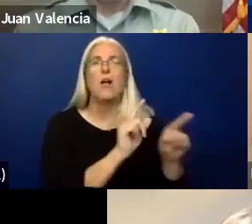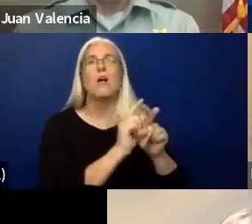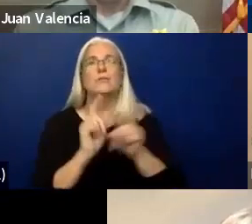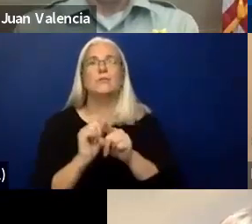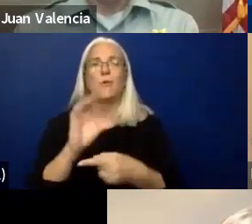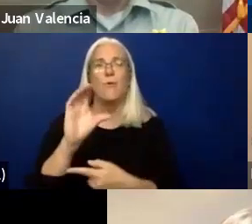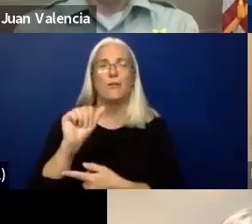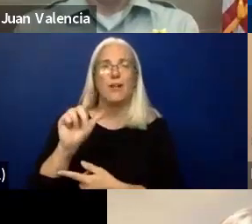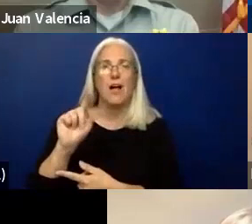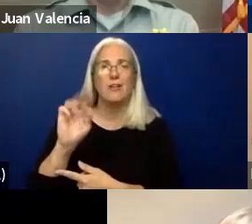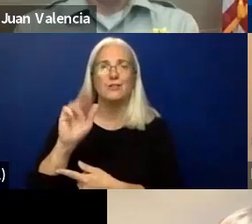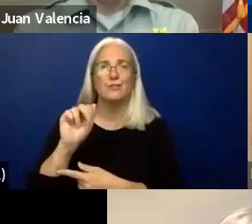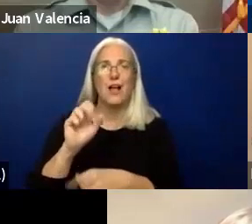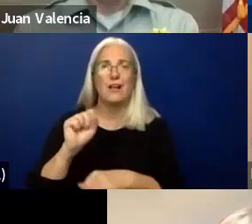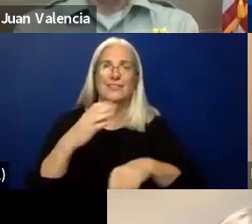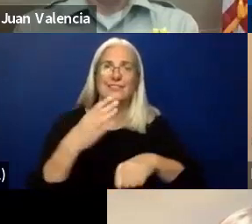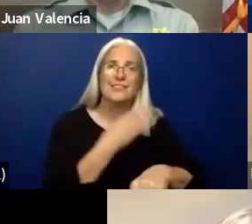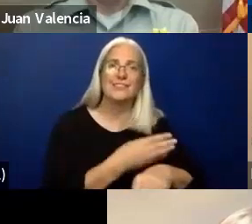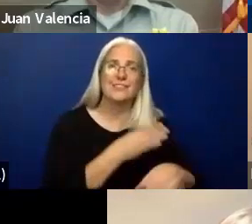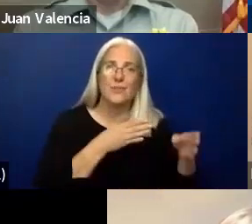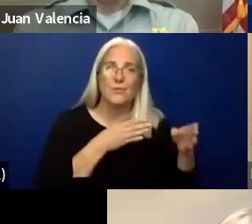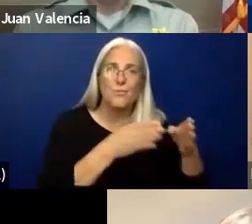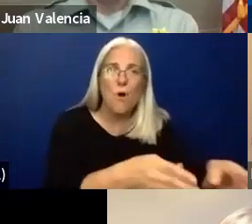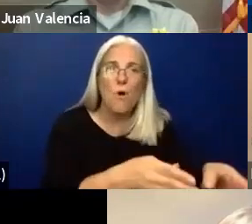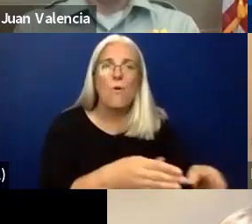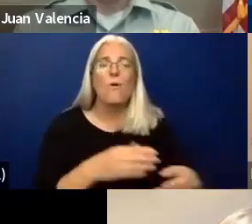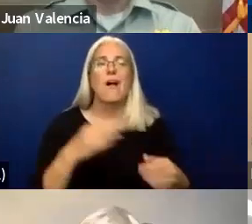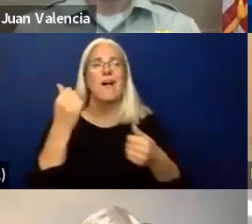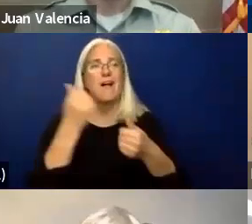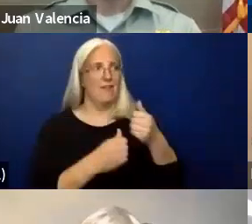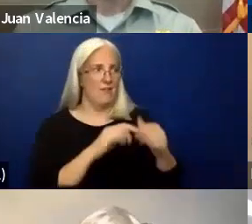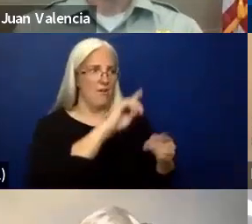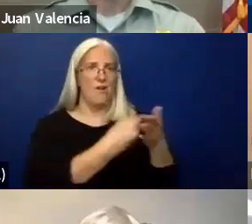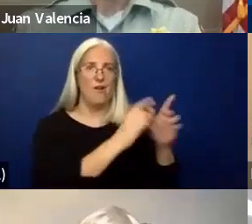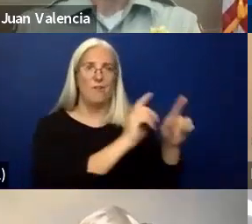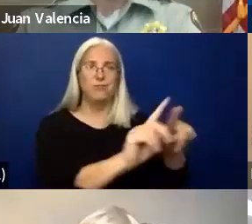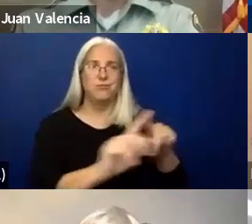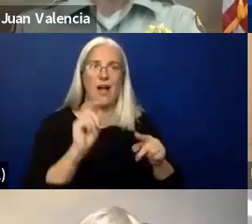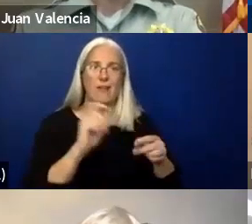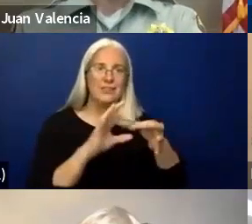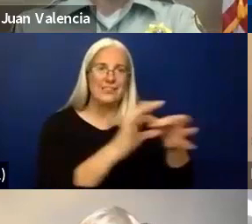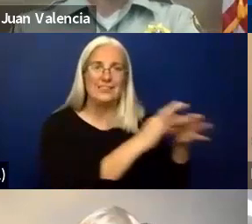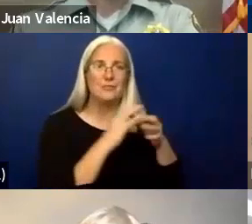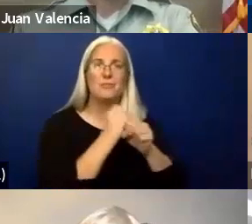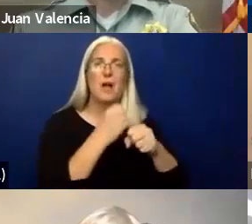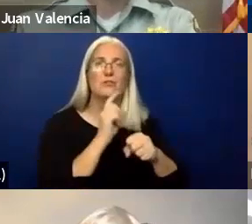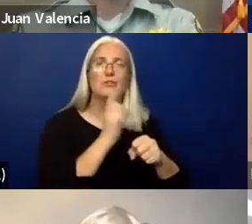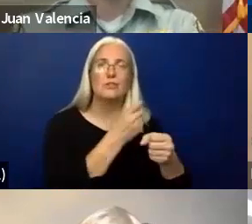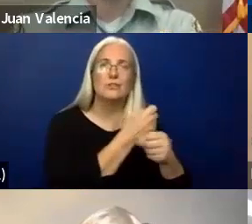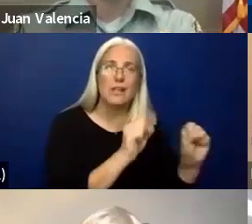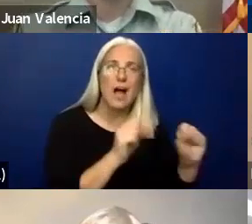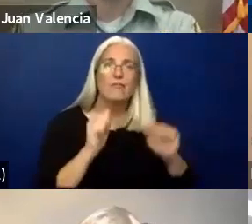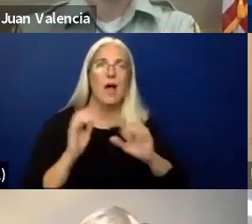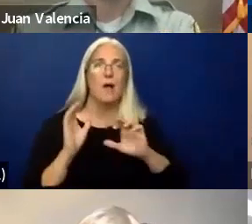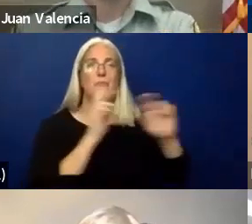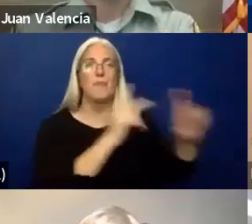area safe before we allow people back into that area. So I would say that it's going to be at least a couple days before that